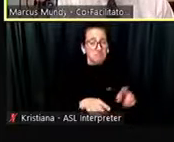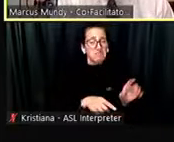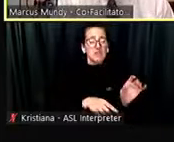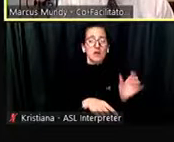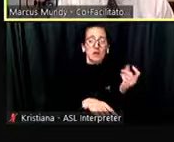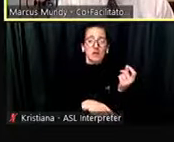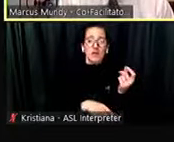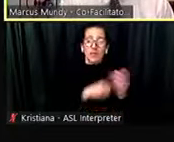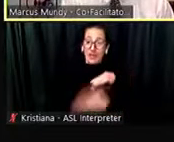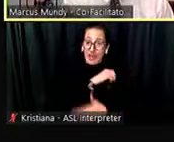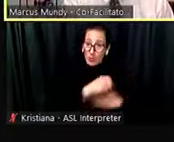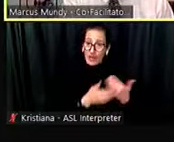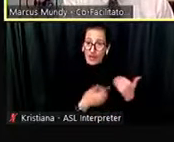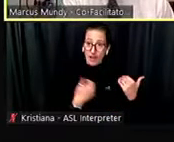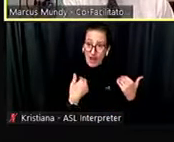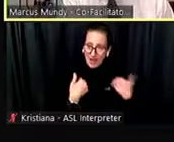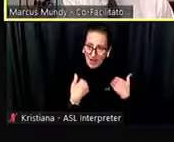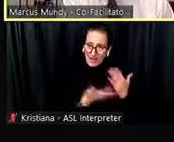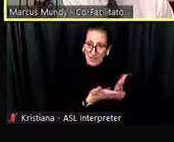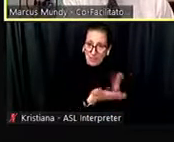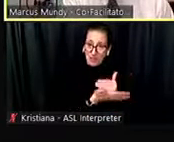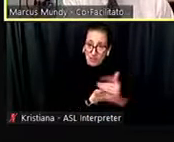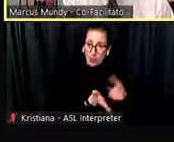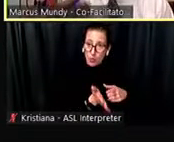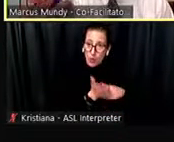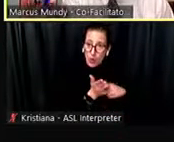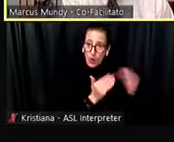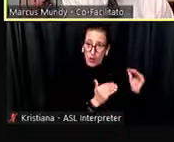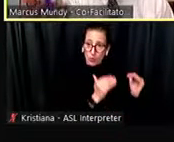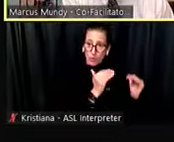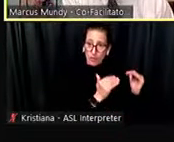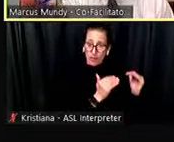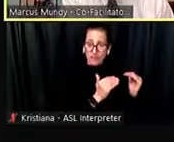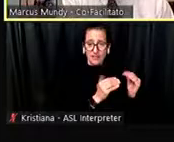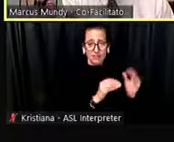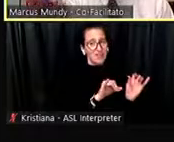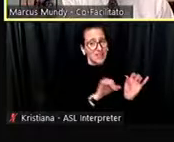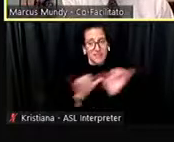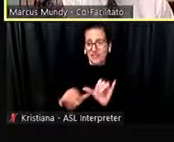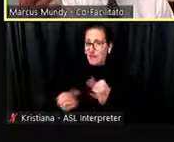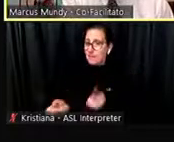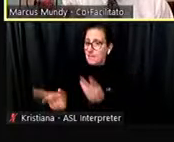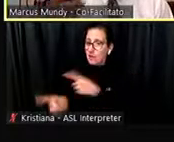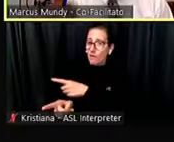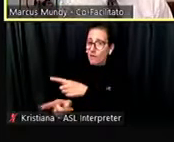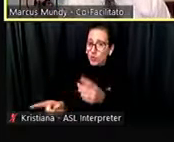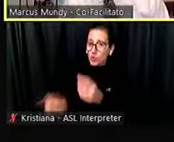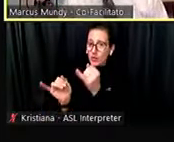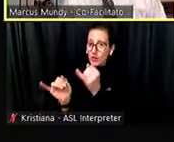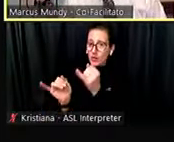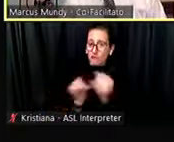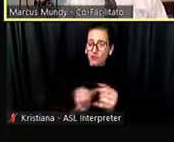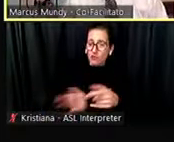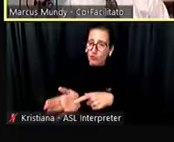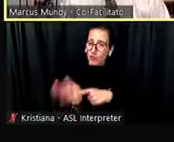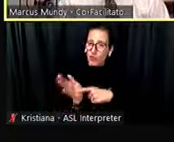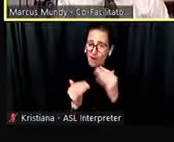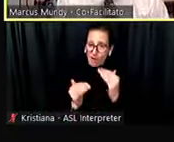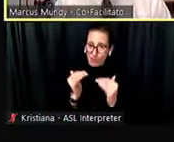budget, they have to balance it. Many of us have budgets. Many of us have to balance it. And when it doesn't play out, we